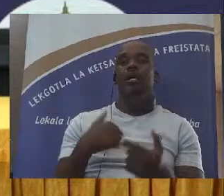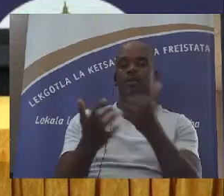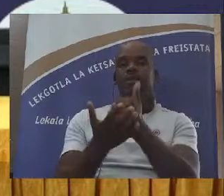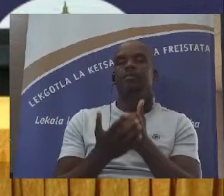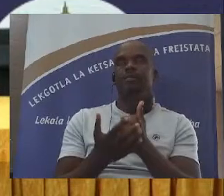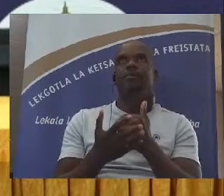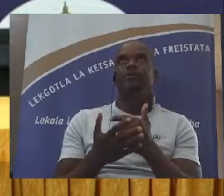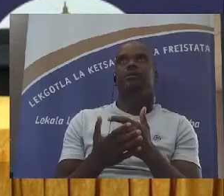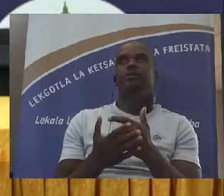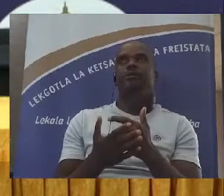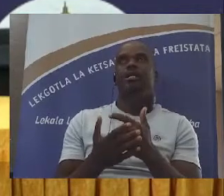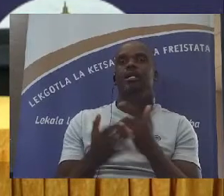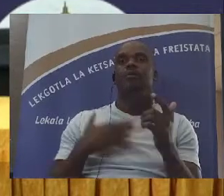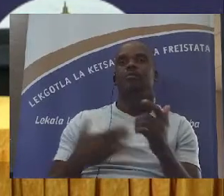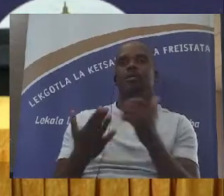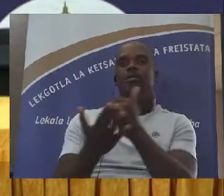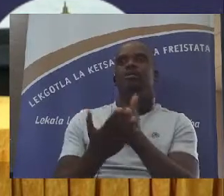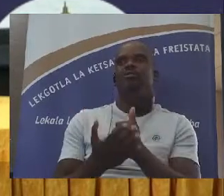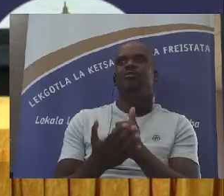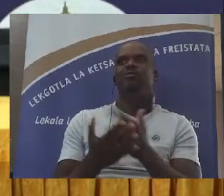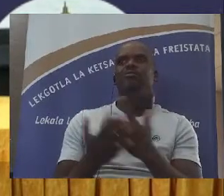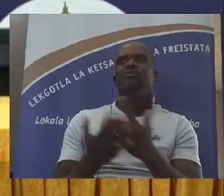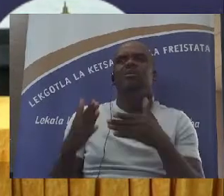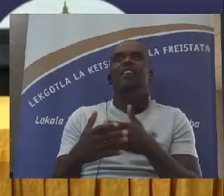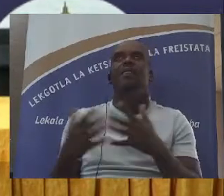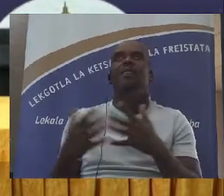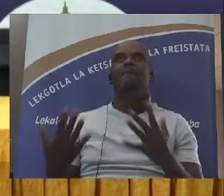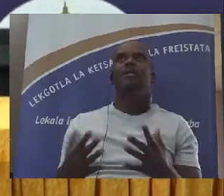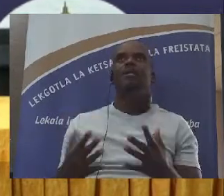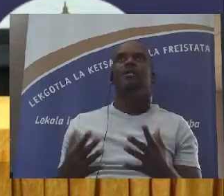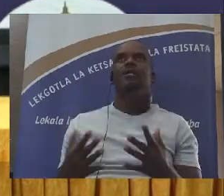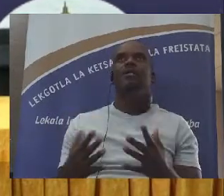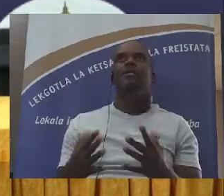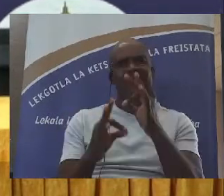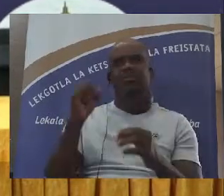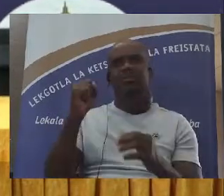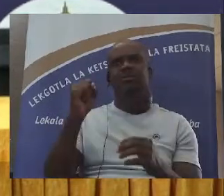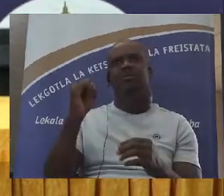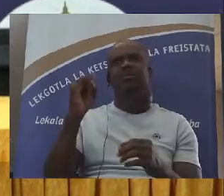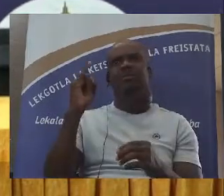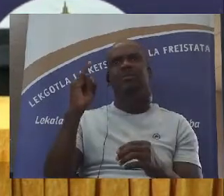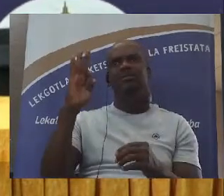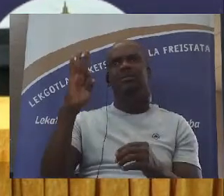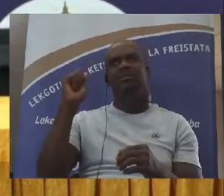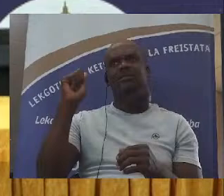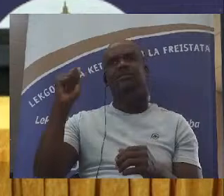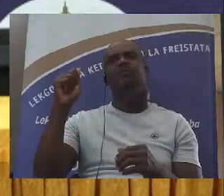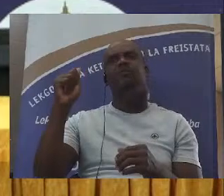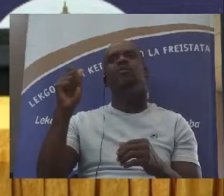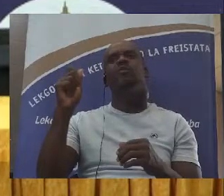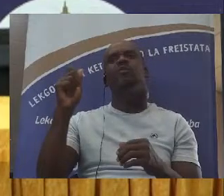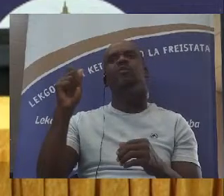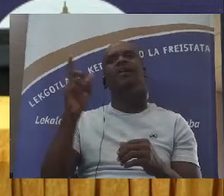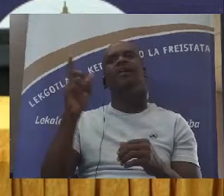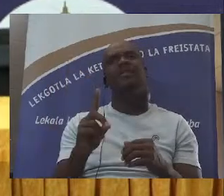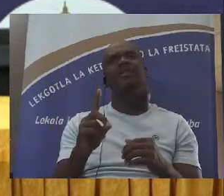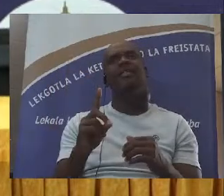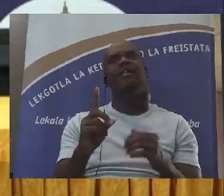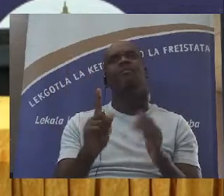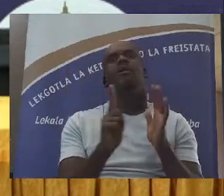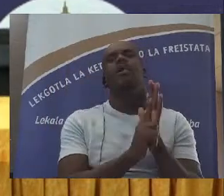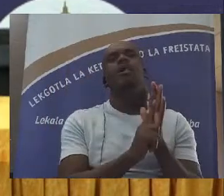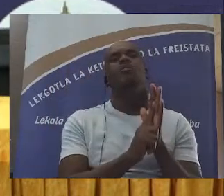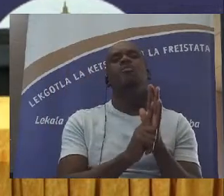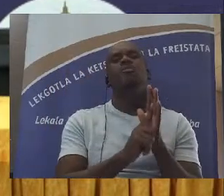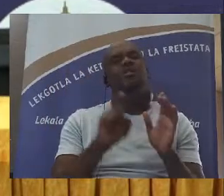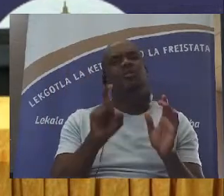Now, there is SIFA here. Please explain that part. In terms of the act, what it seeks to